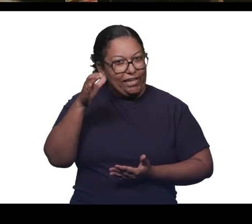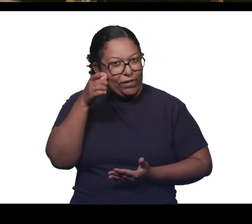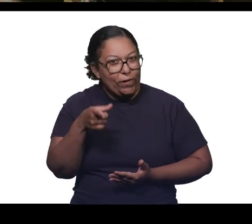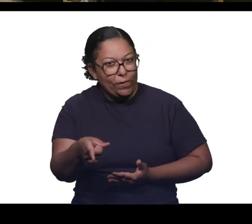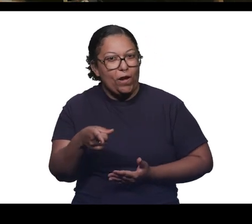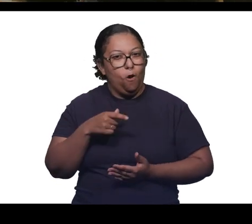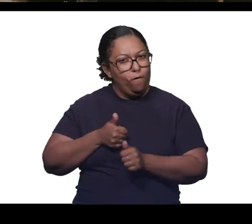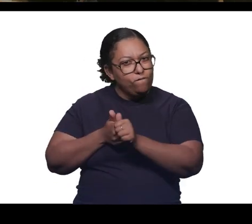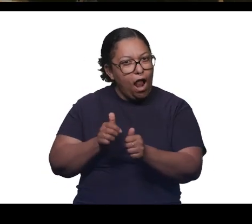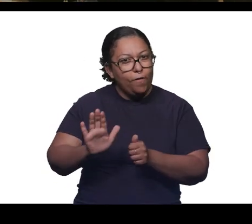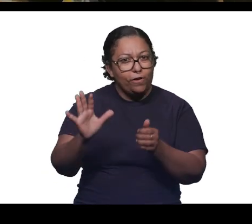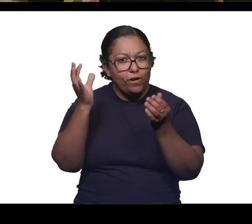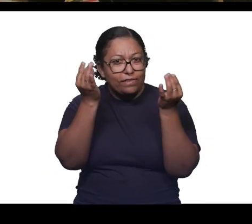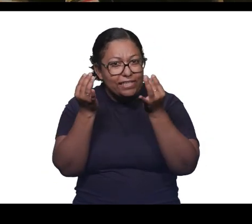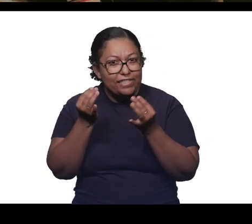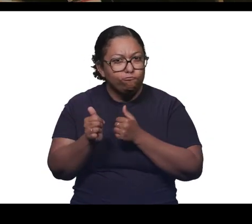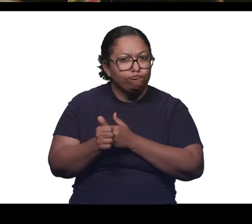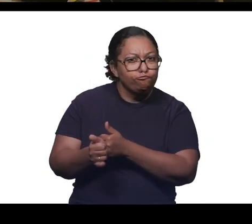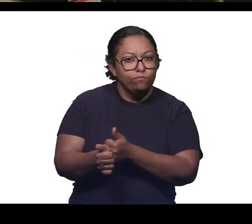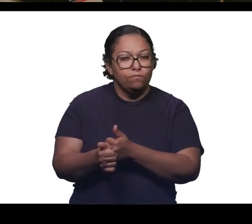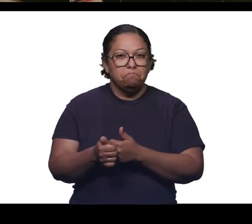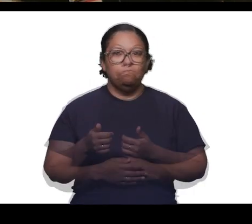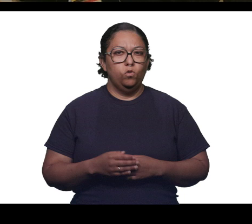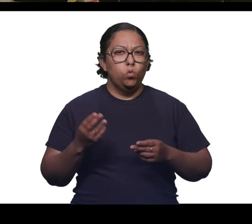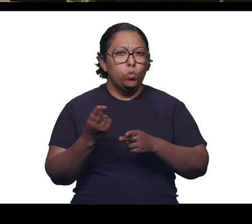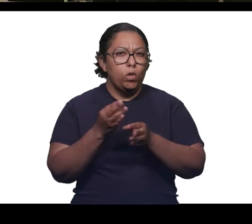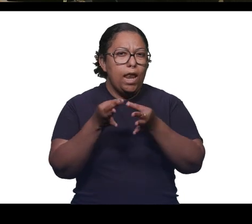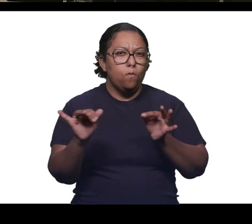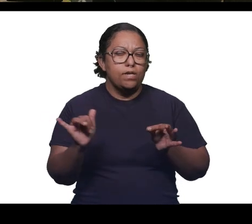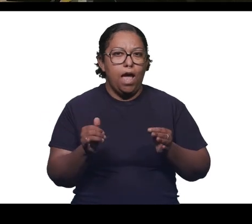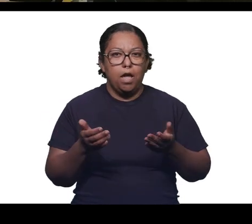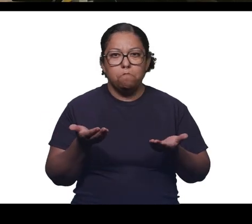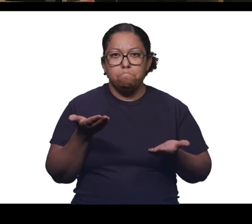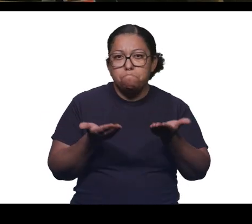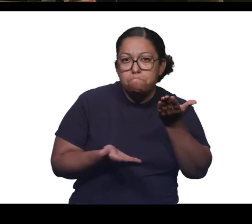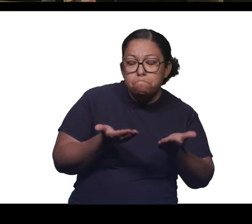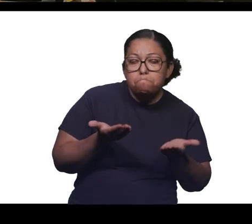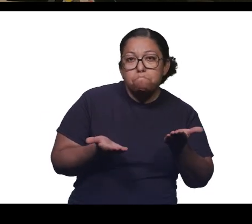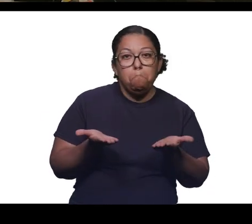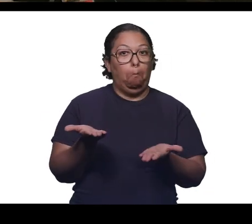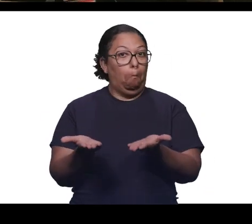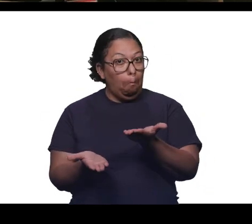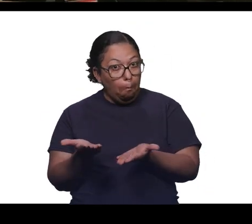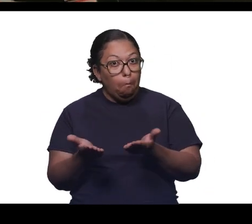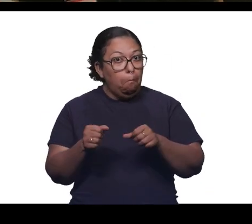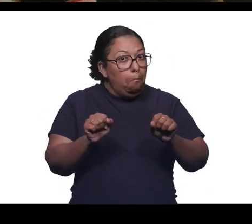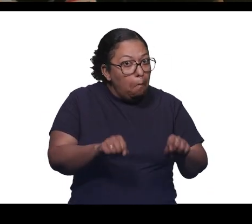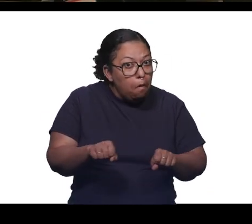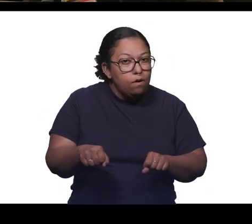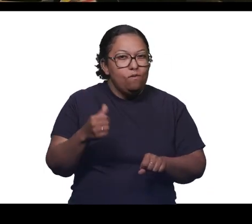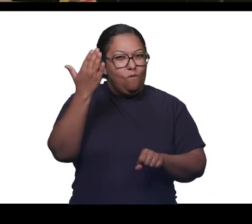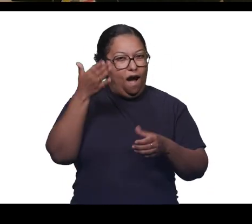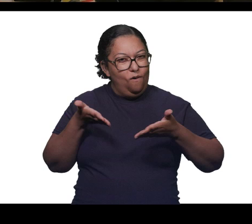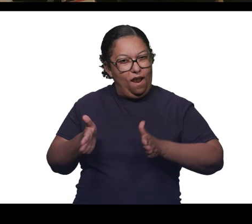We're using conditional language like perhaps, maybe, possibly, because that allows children to know, especially if